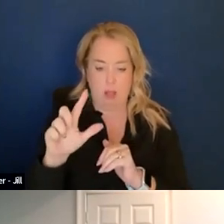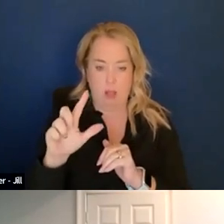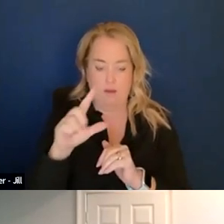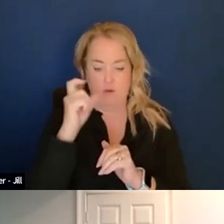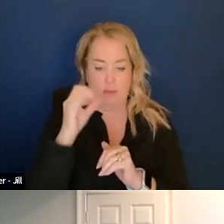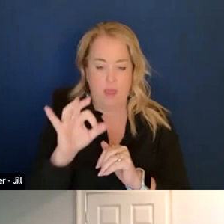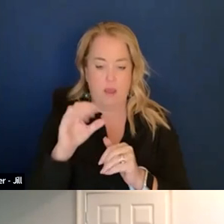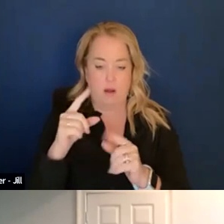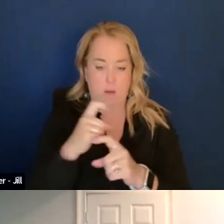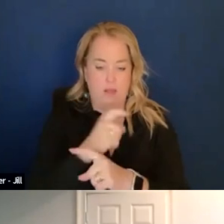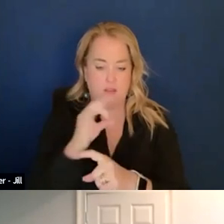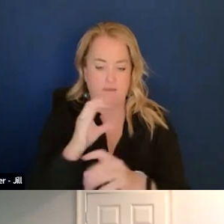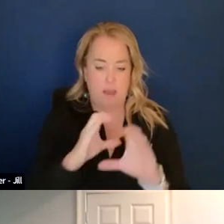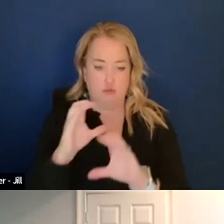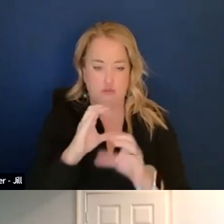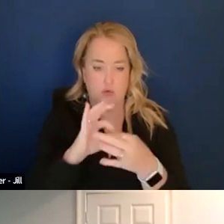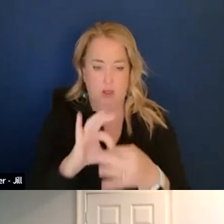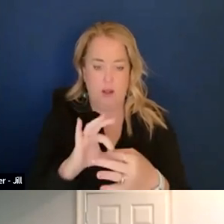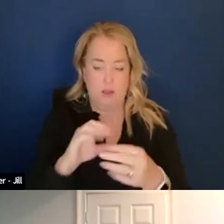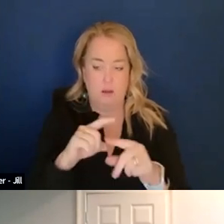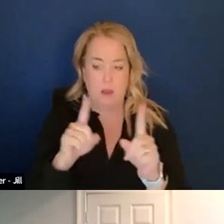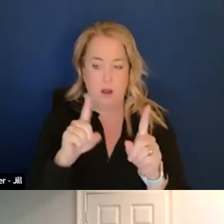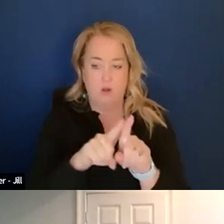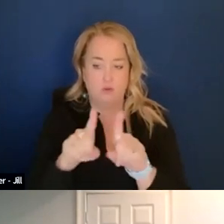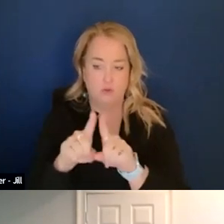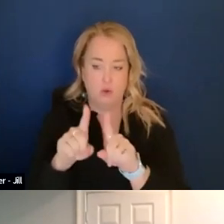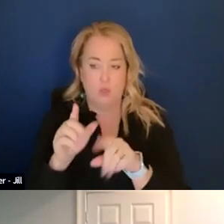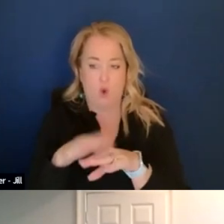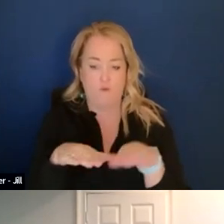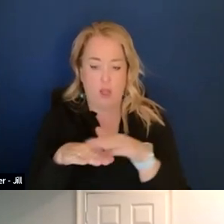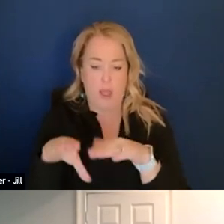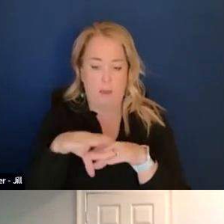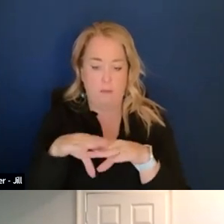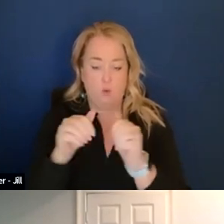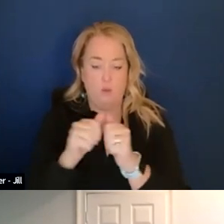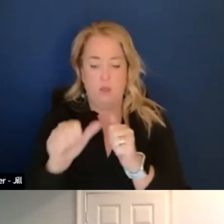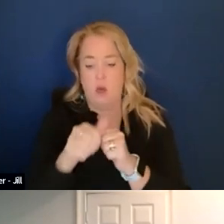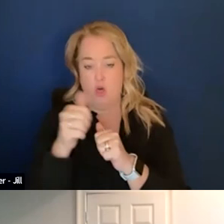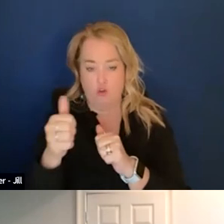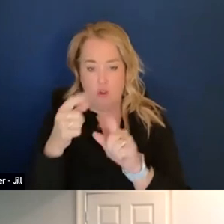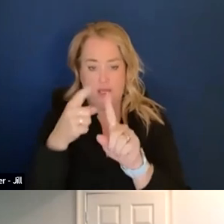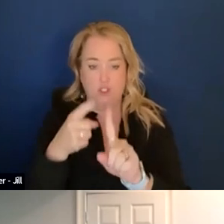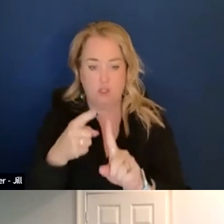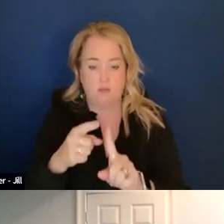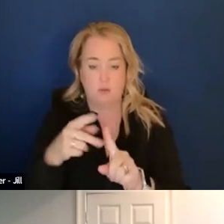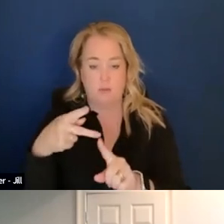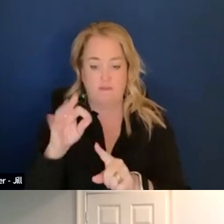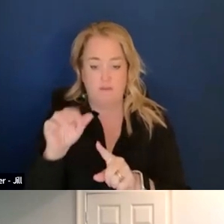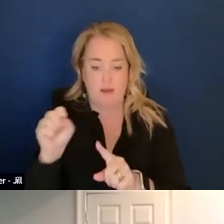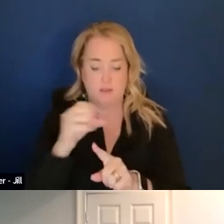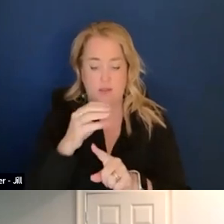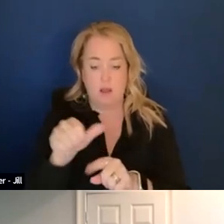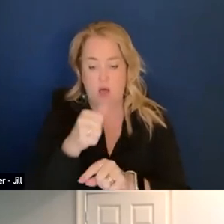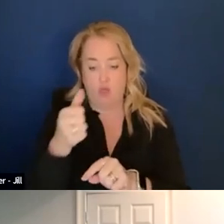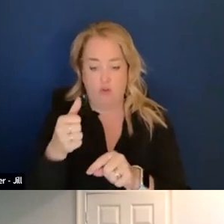chemistry associated with it, and also the significant overlap around other initiatives around PFAS in other avenues